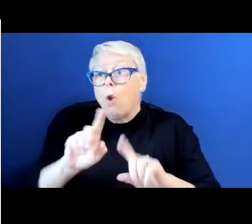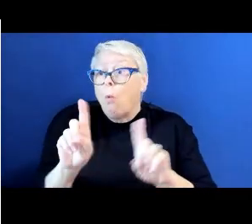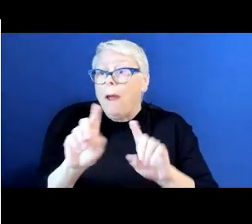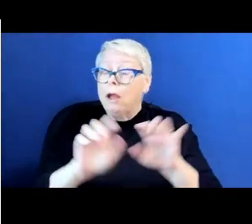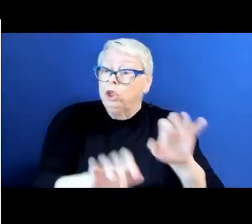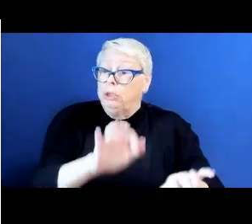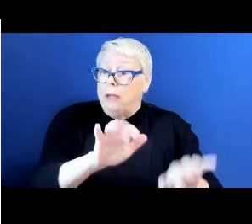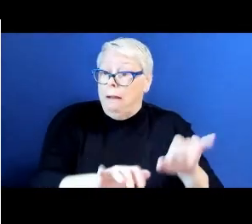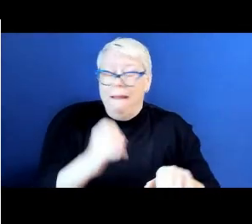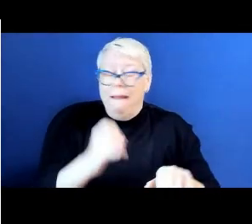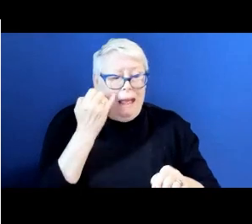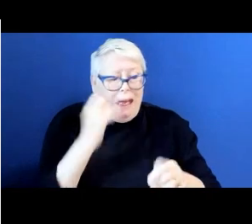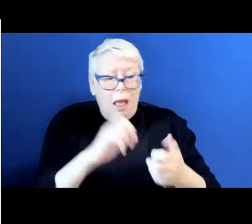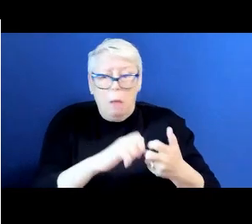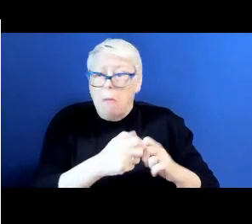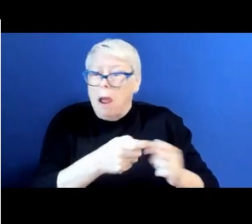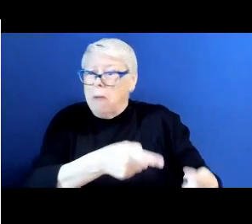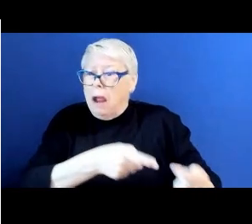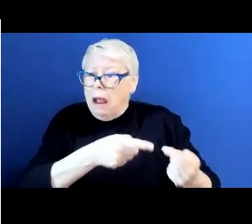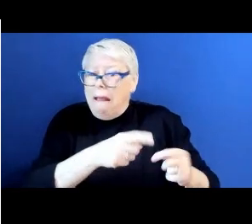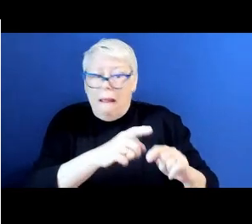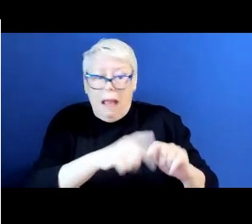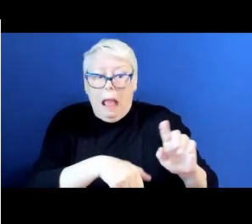responses in chat if you're having issues with the Mentimeter.